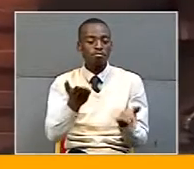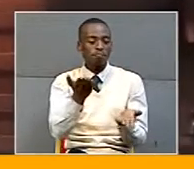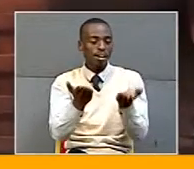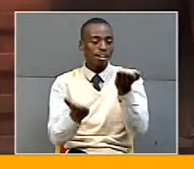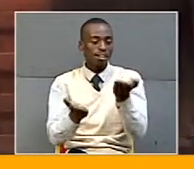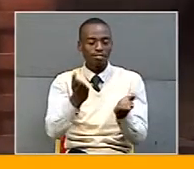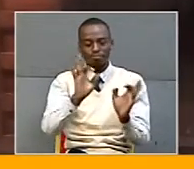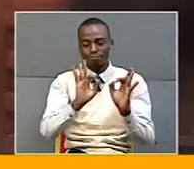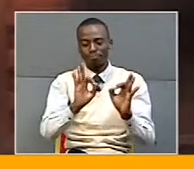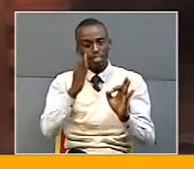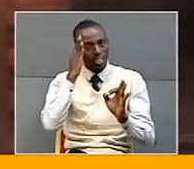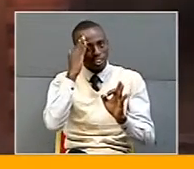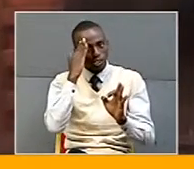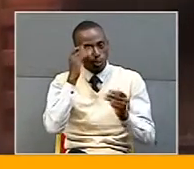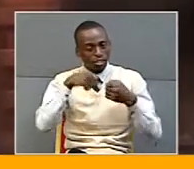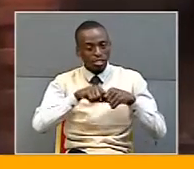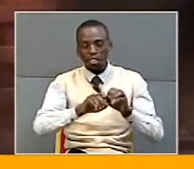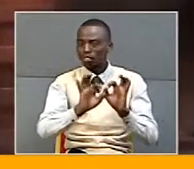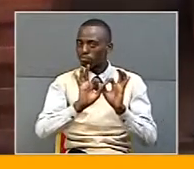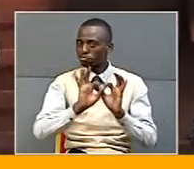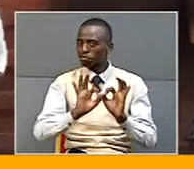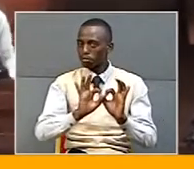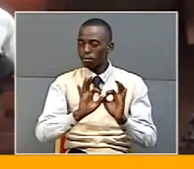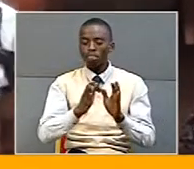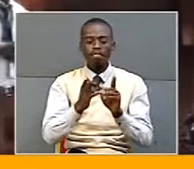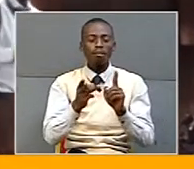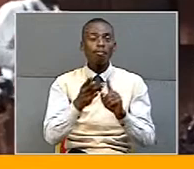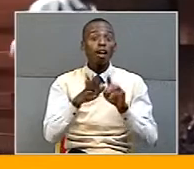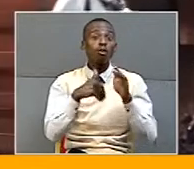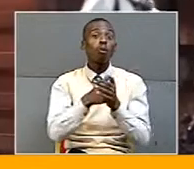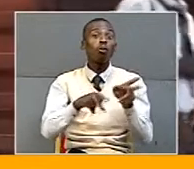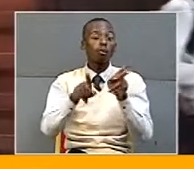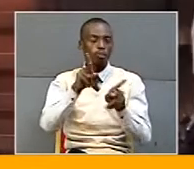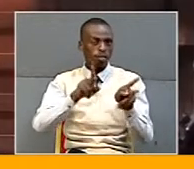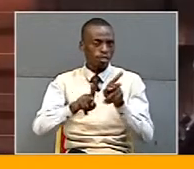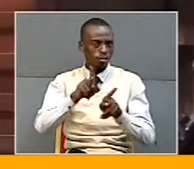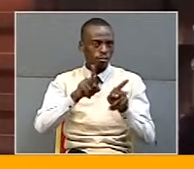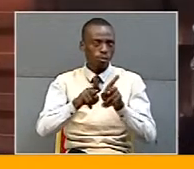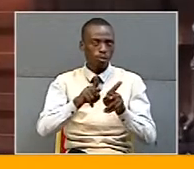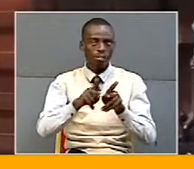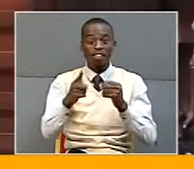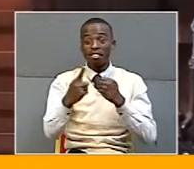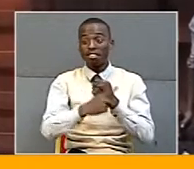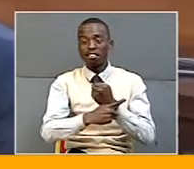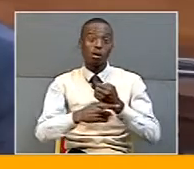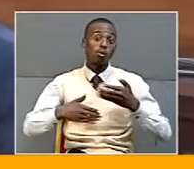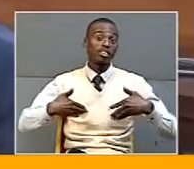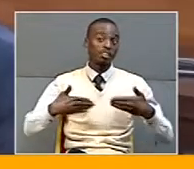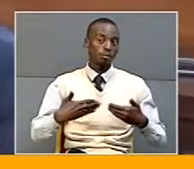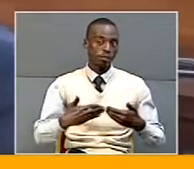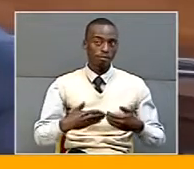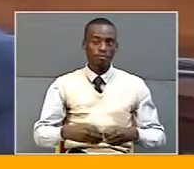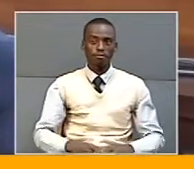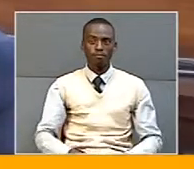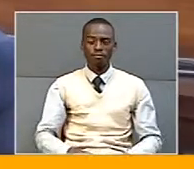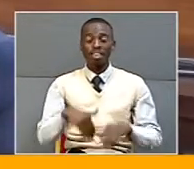She played her tactics very well, and everybody ended the day very happy. Ending